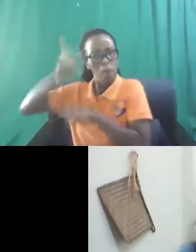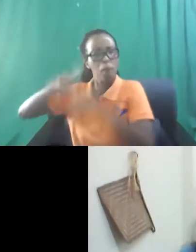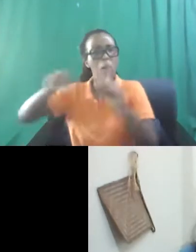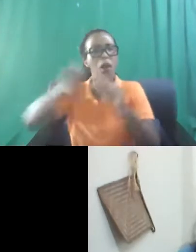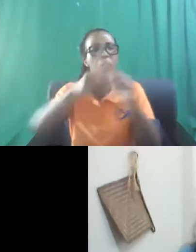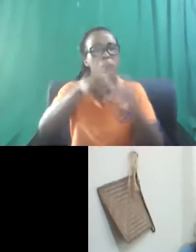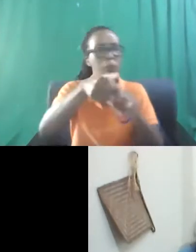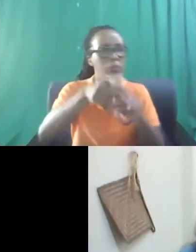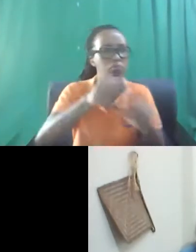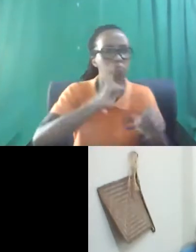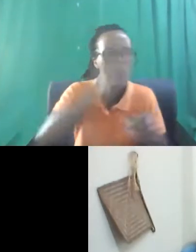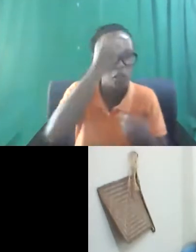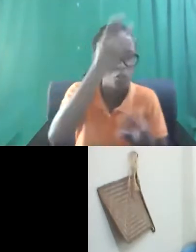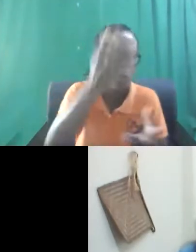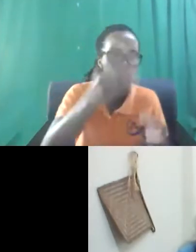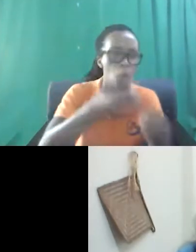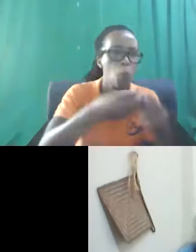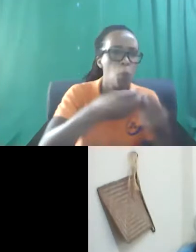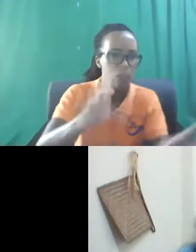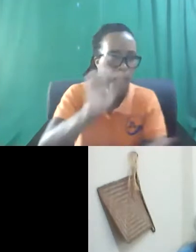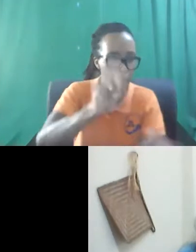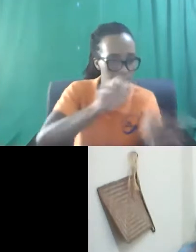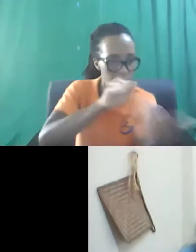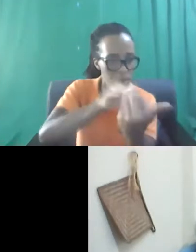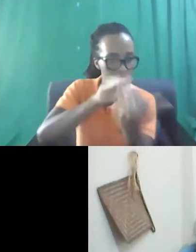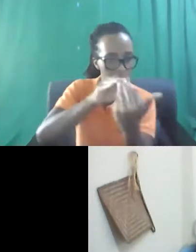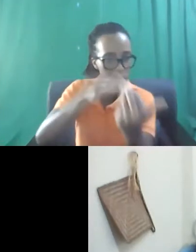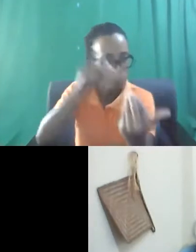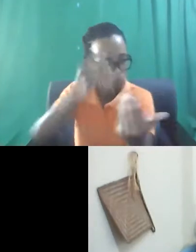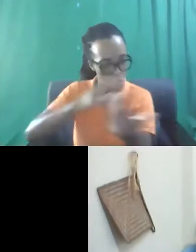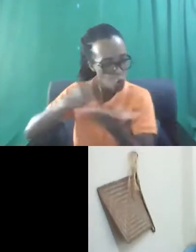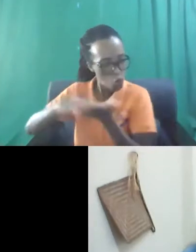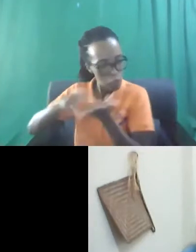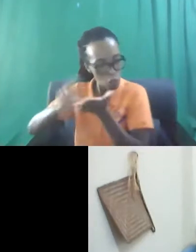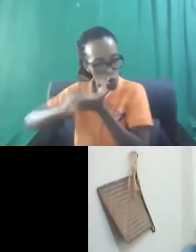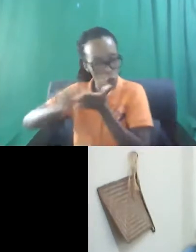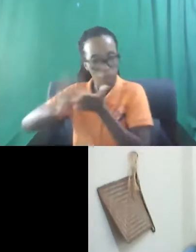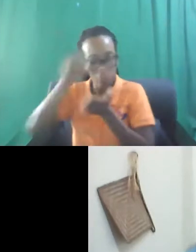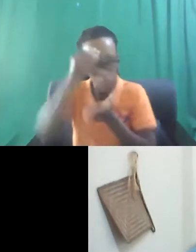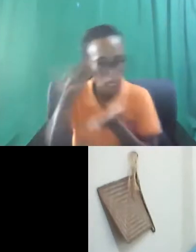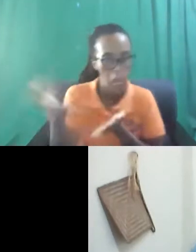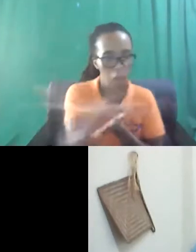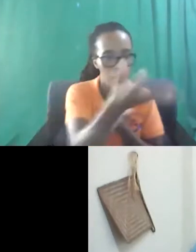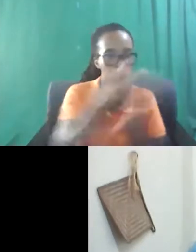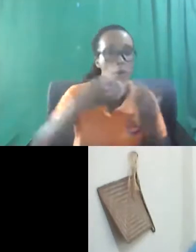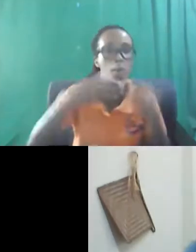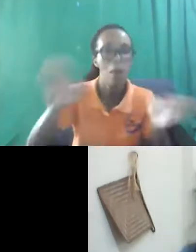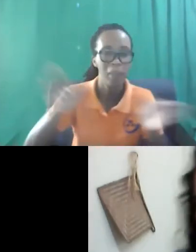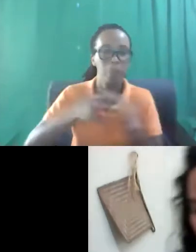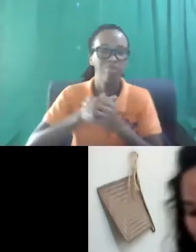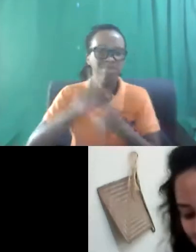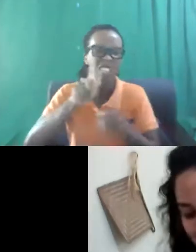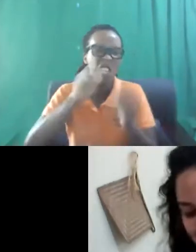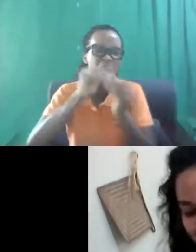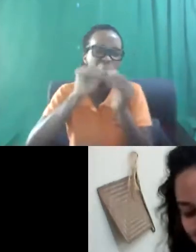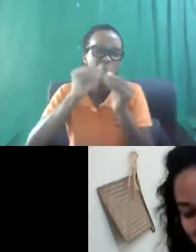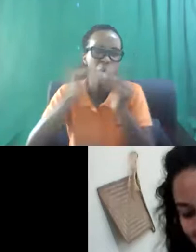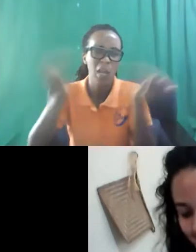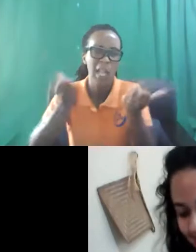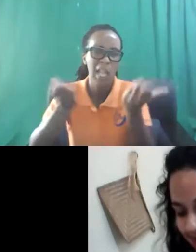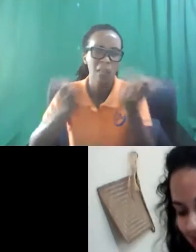So if you have a BA in linguistics, you could go on to be the next like linguistic journalist in Trinidad or something like that. That's super important as